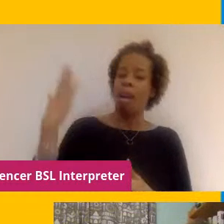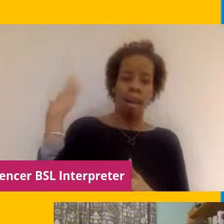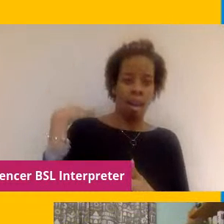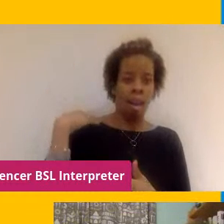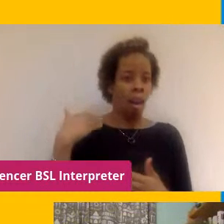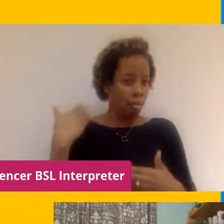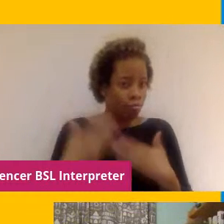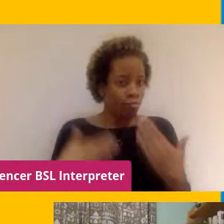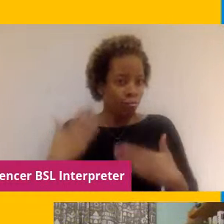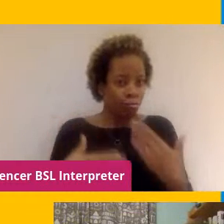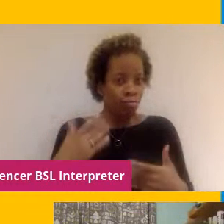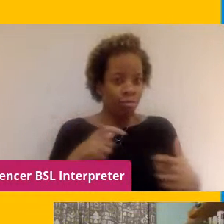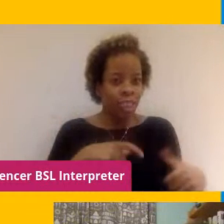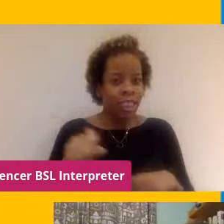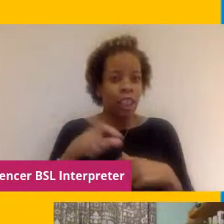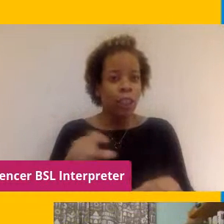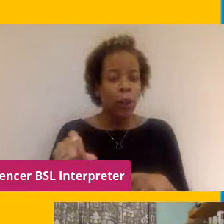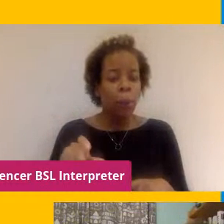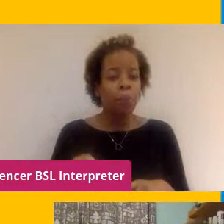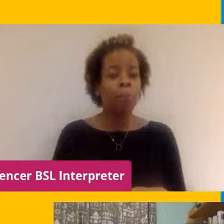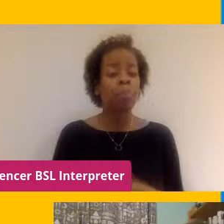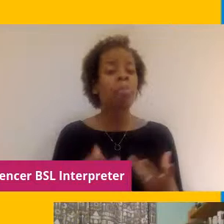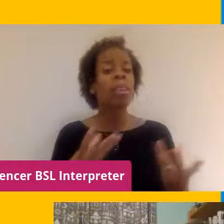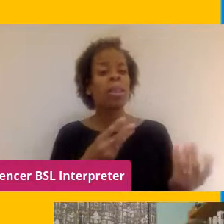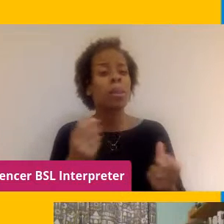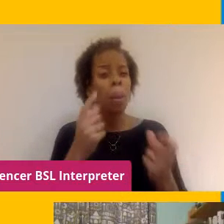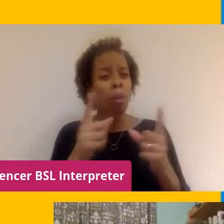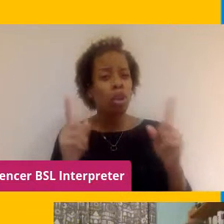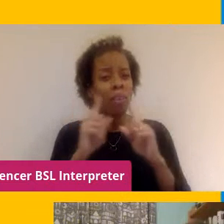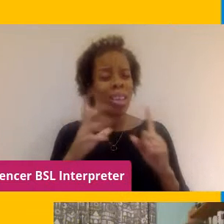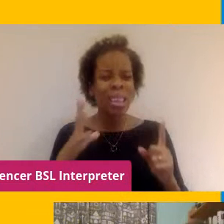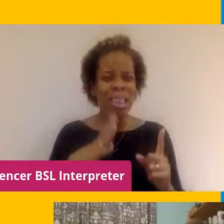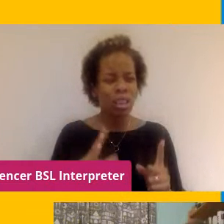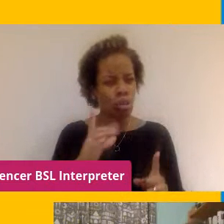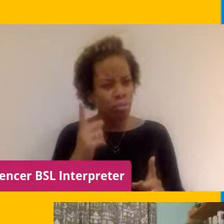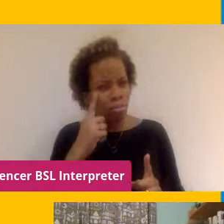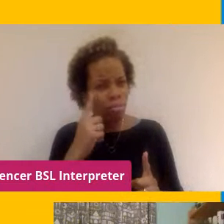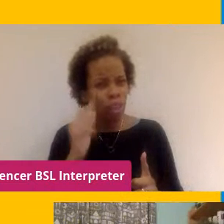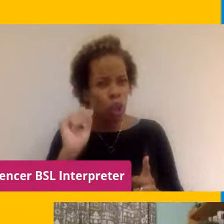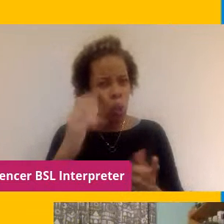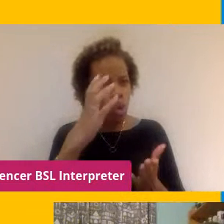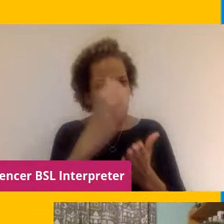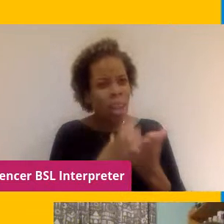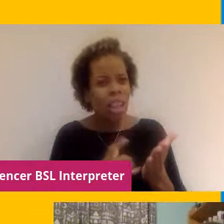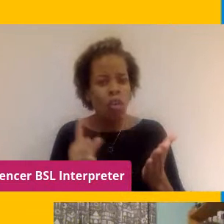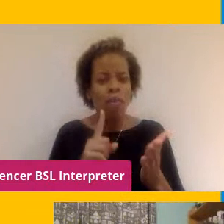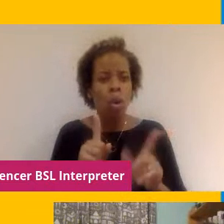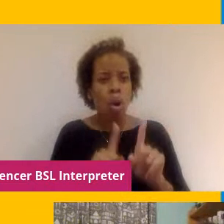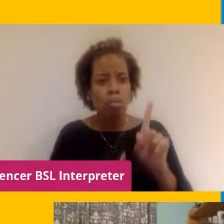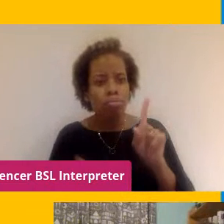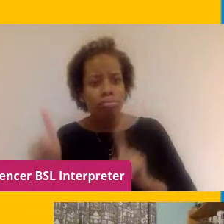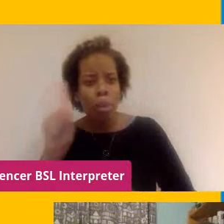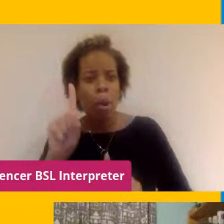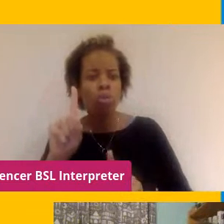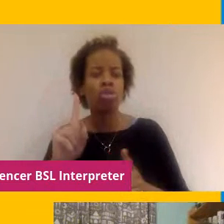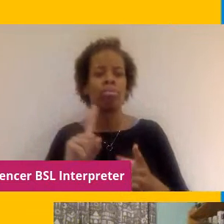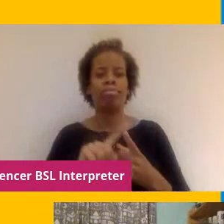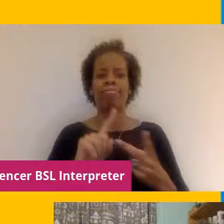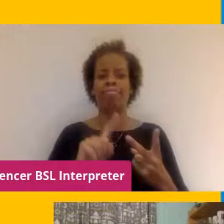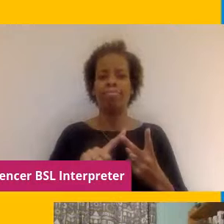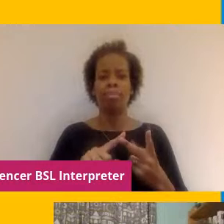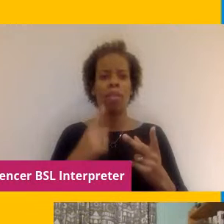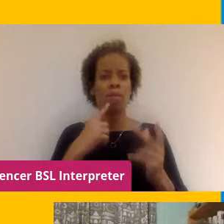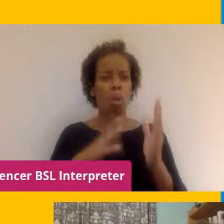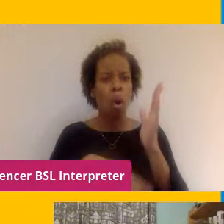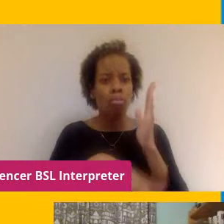lot of universities is things like looking seriously at what your promotions criteria are, or your progression frameworks, things like that. We're